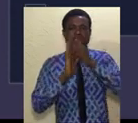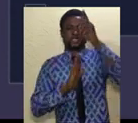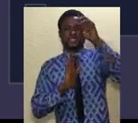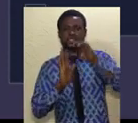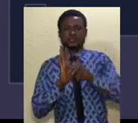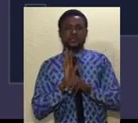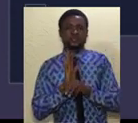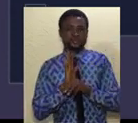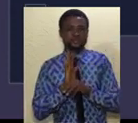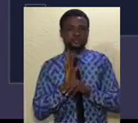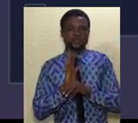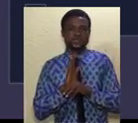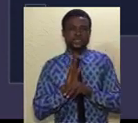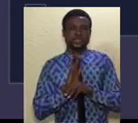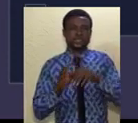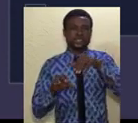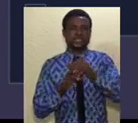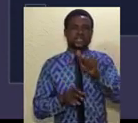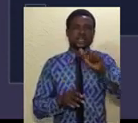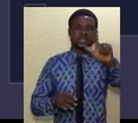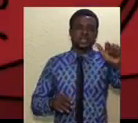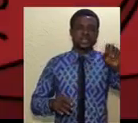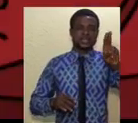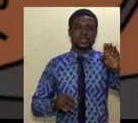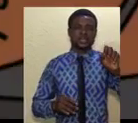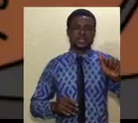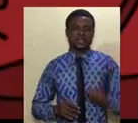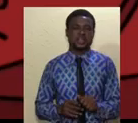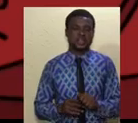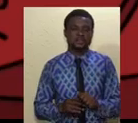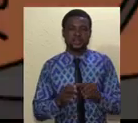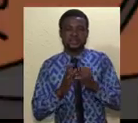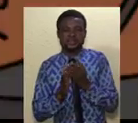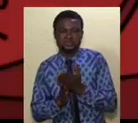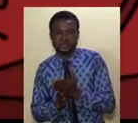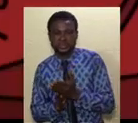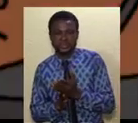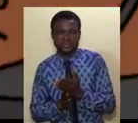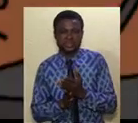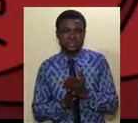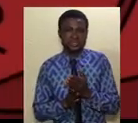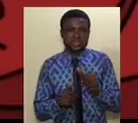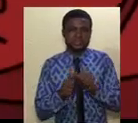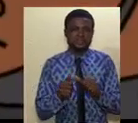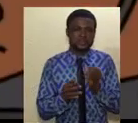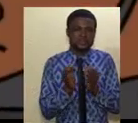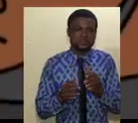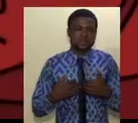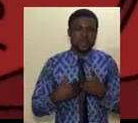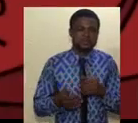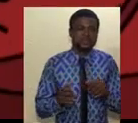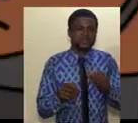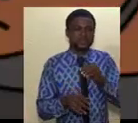Immediately, rescue operation commenced between the Child Protection Unit and the Domestic and Sexual Violence Response Team, visiting the Mushin